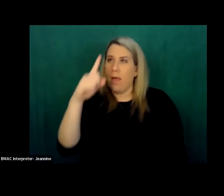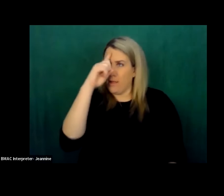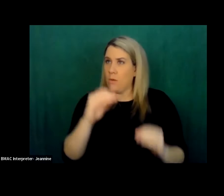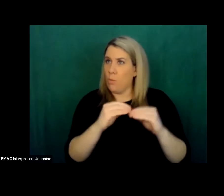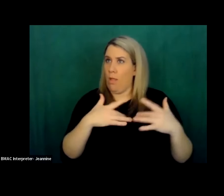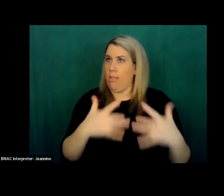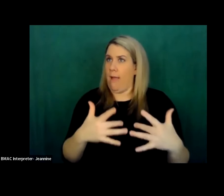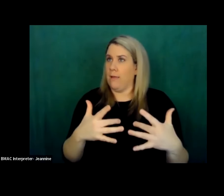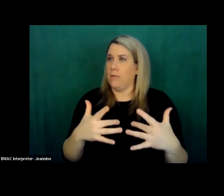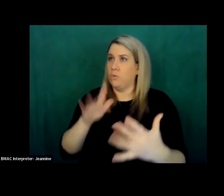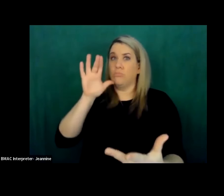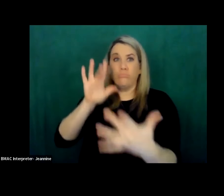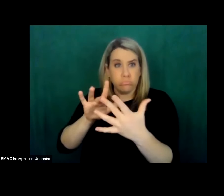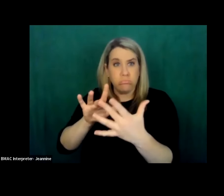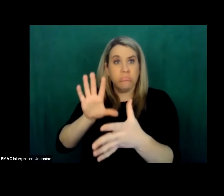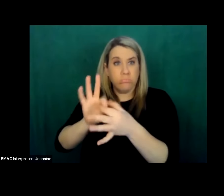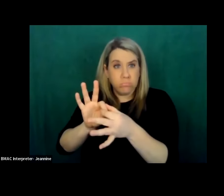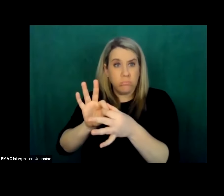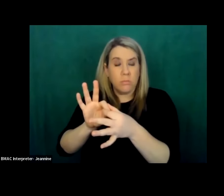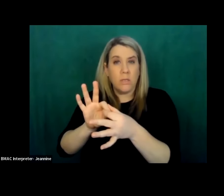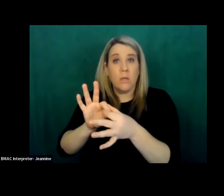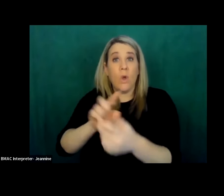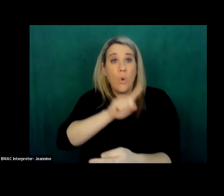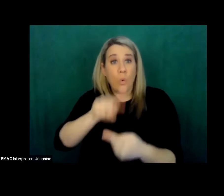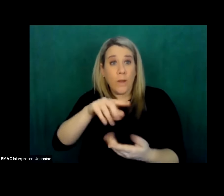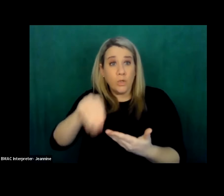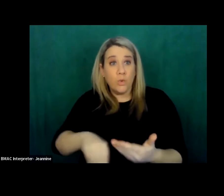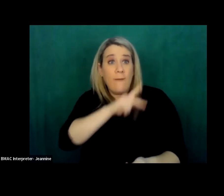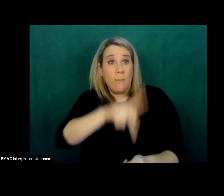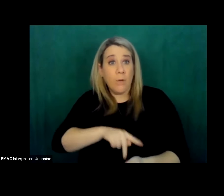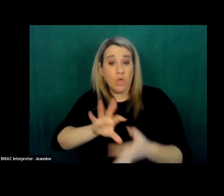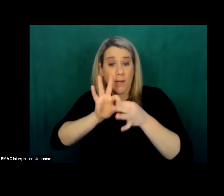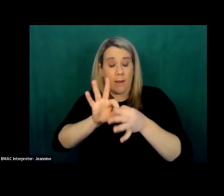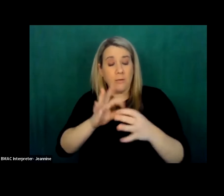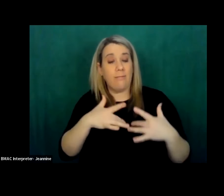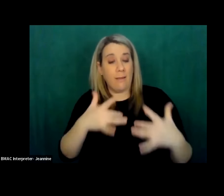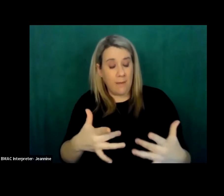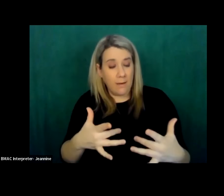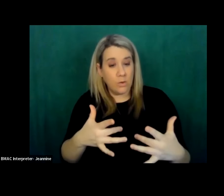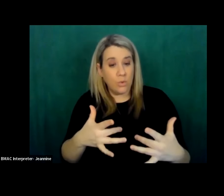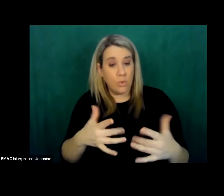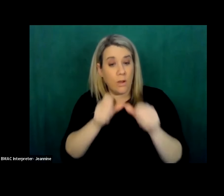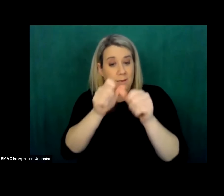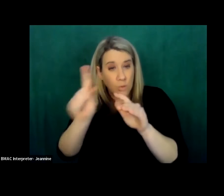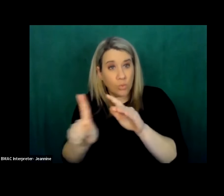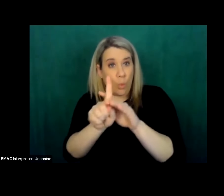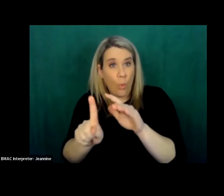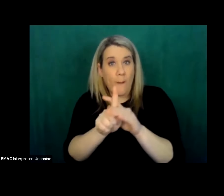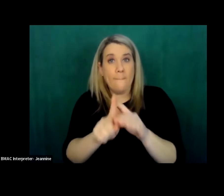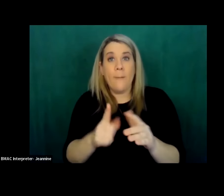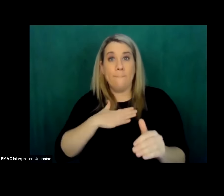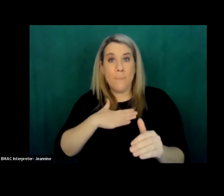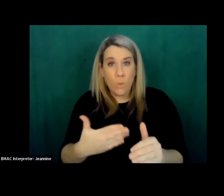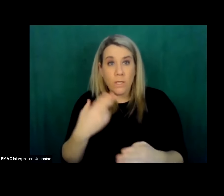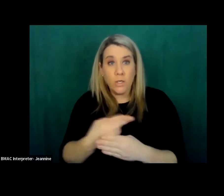students make personal connections, then they tend to follow through better and be more open to using some of these forms of support